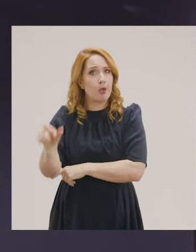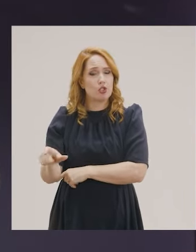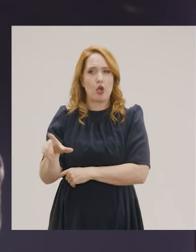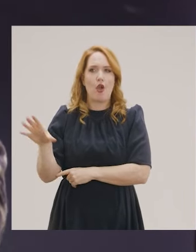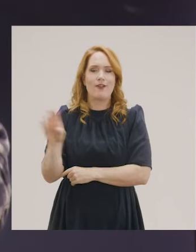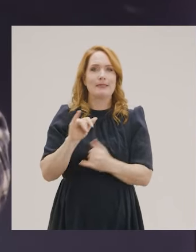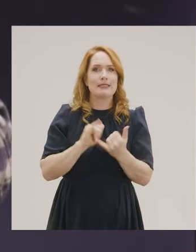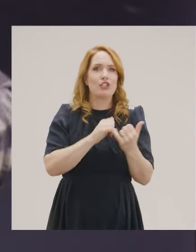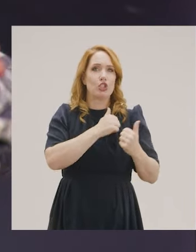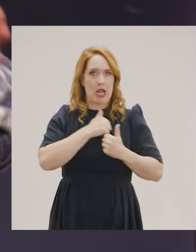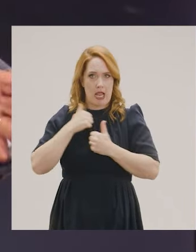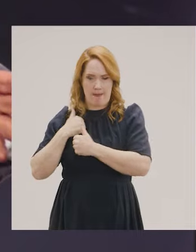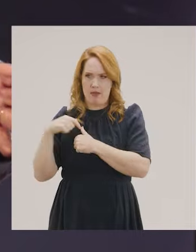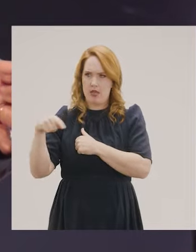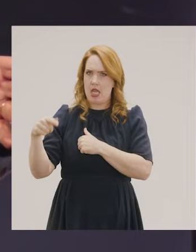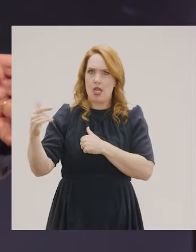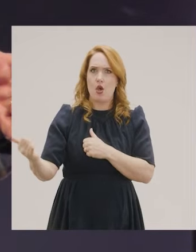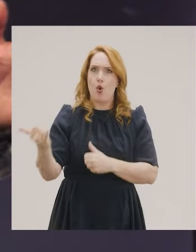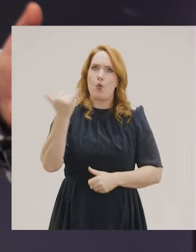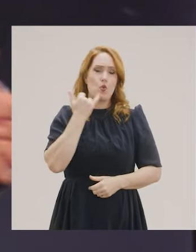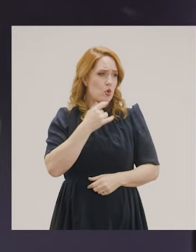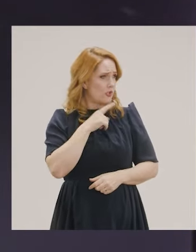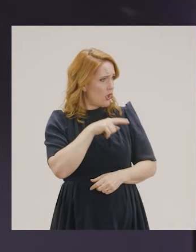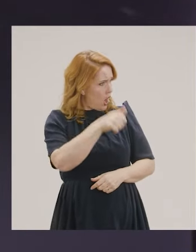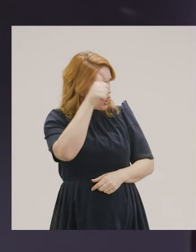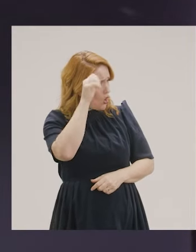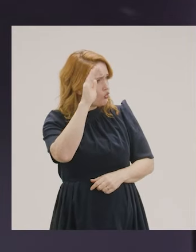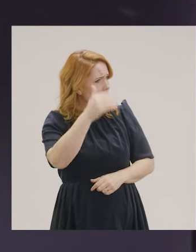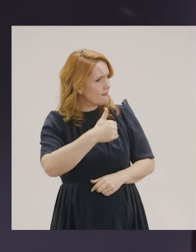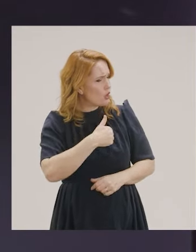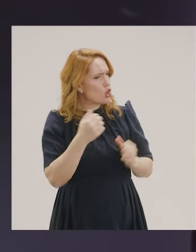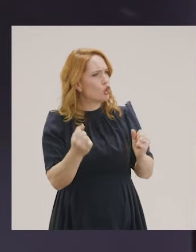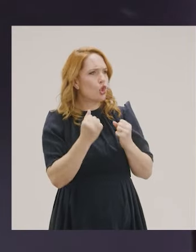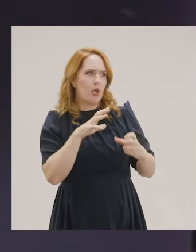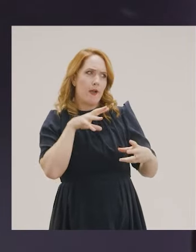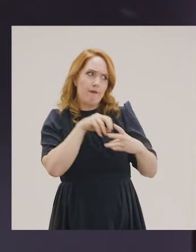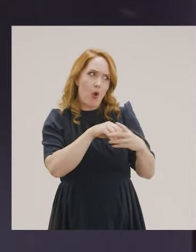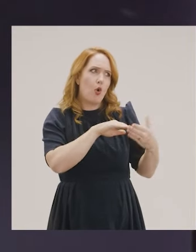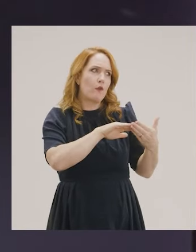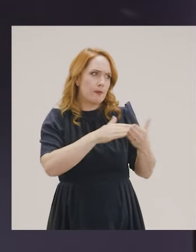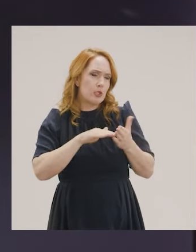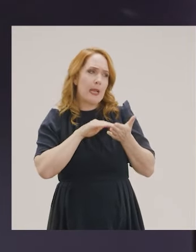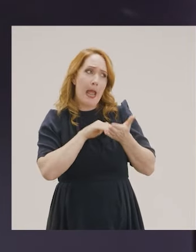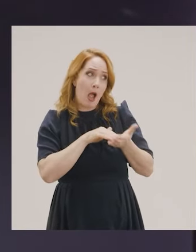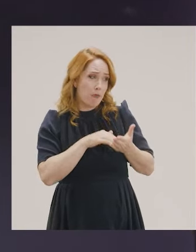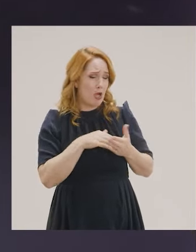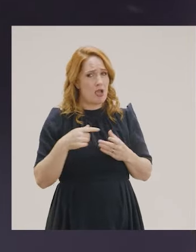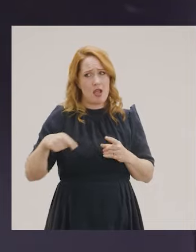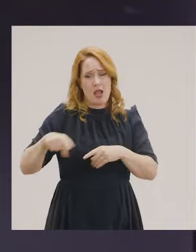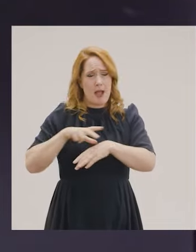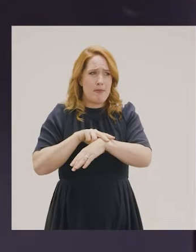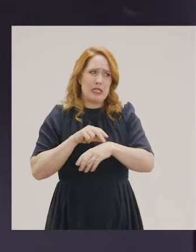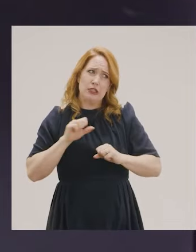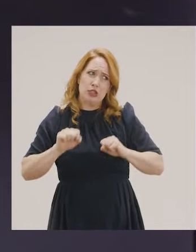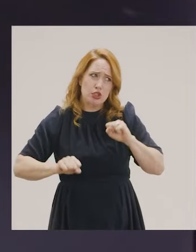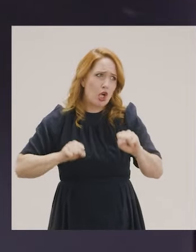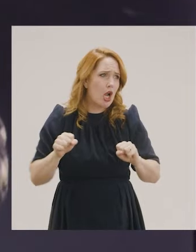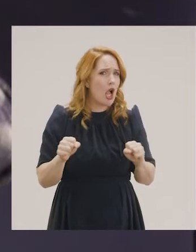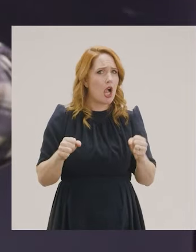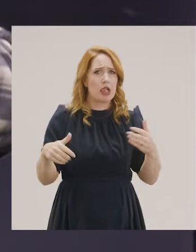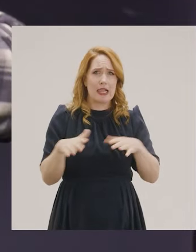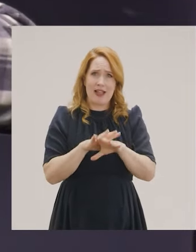up and he said to me, "I know you guys are involved a lot in the community and we're really stretched for help. Would you come and help